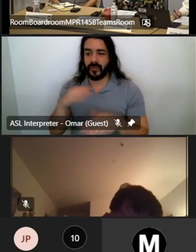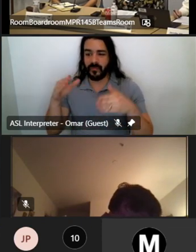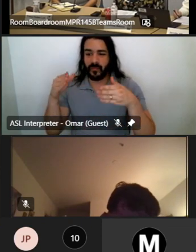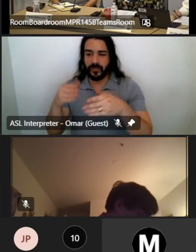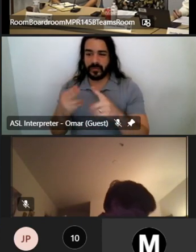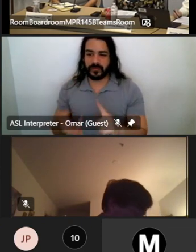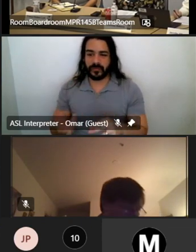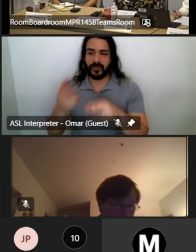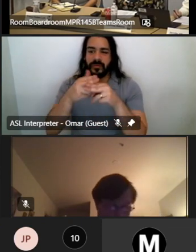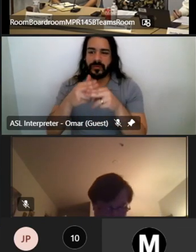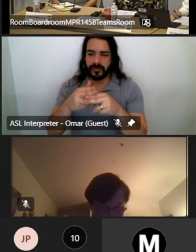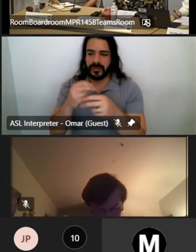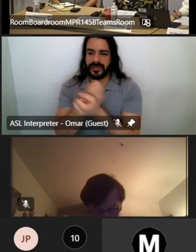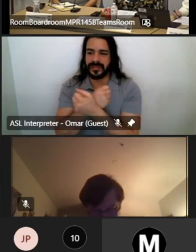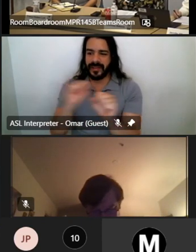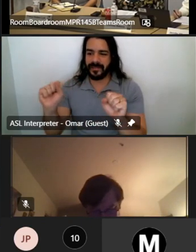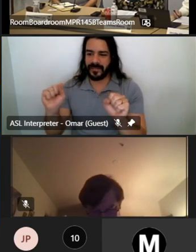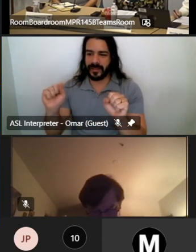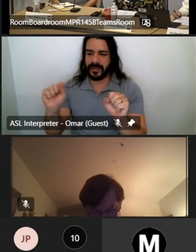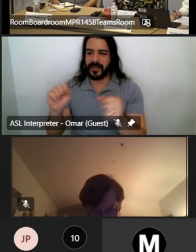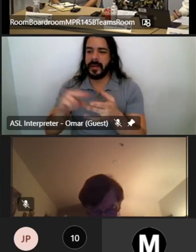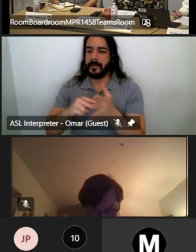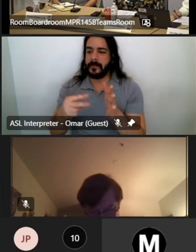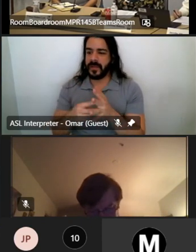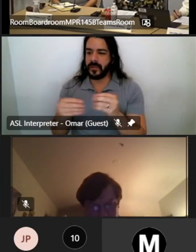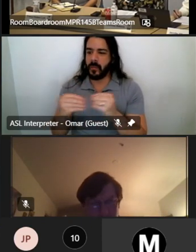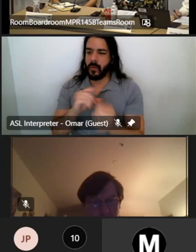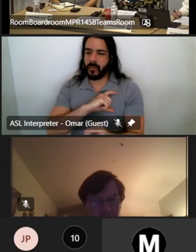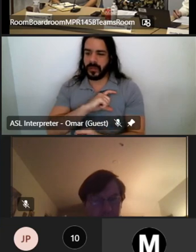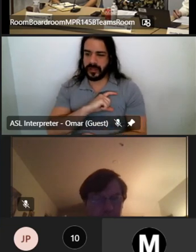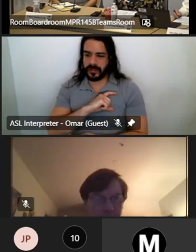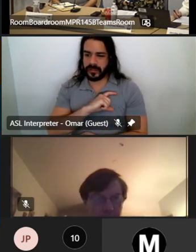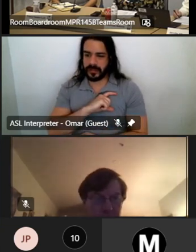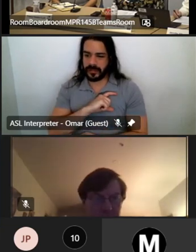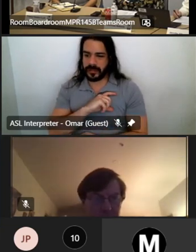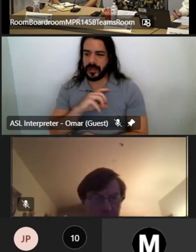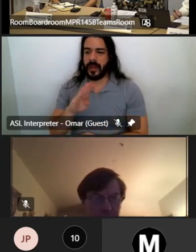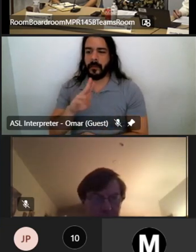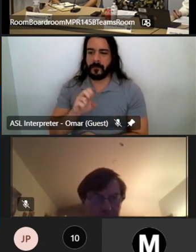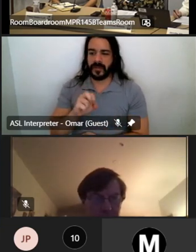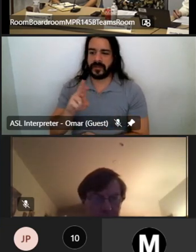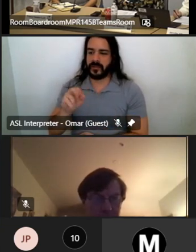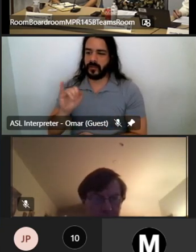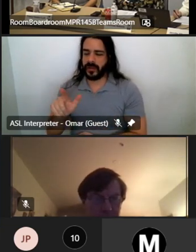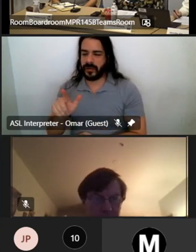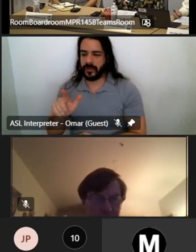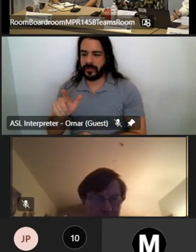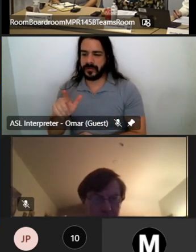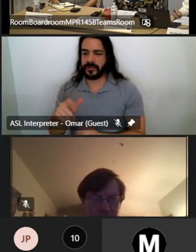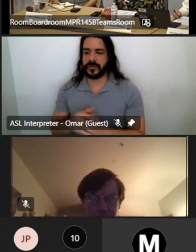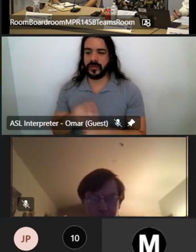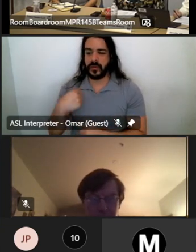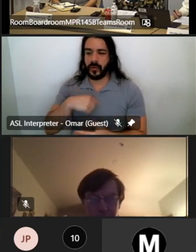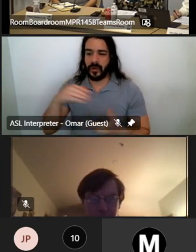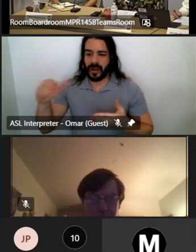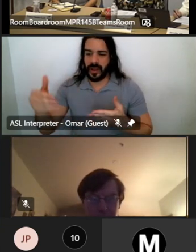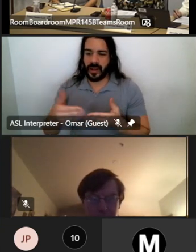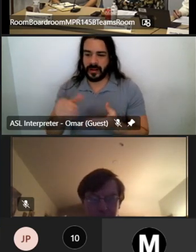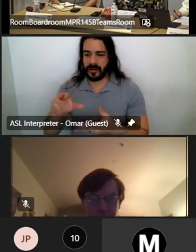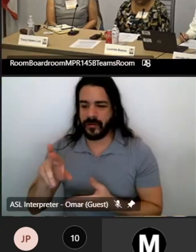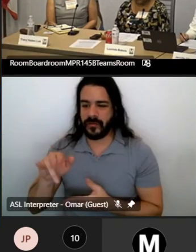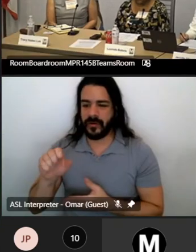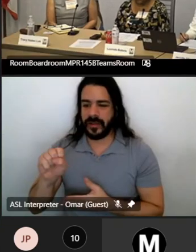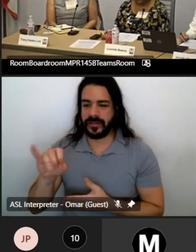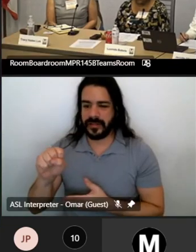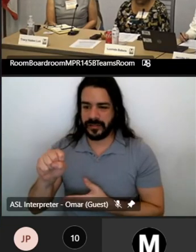We're focused on increasing our public safety efforts, which means more police and more visibility on Metro bus and Metro rail. We're hiring